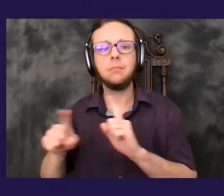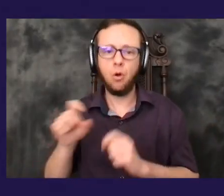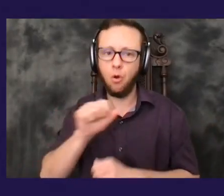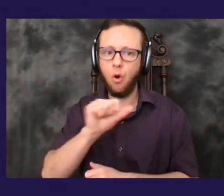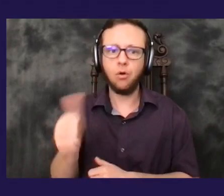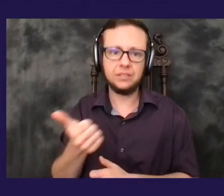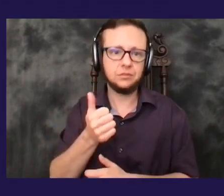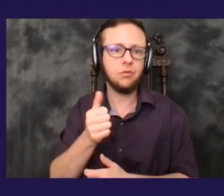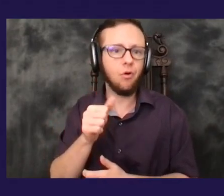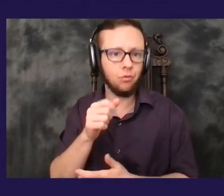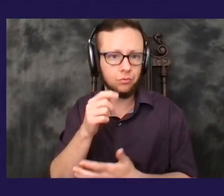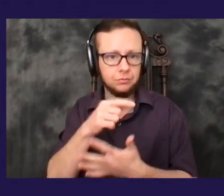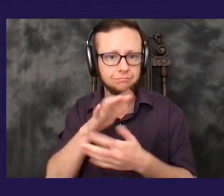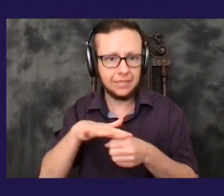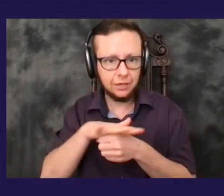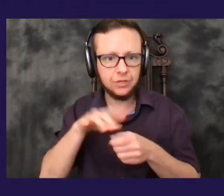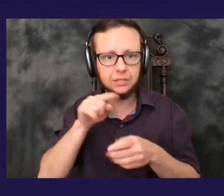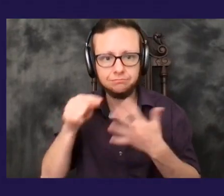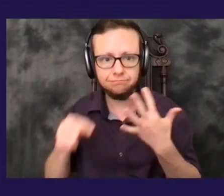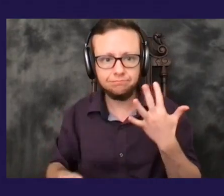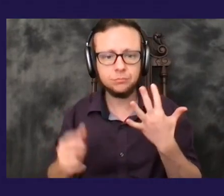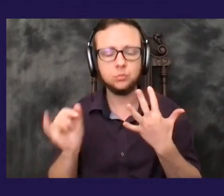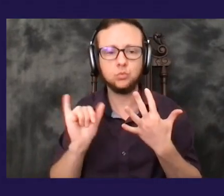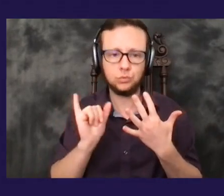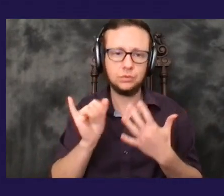we're talking about here today.